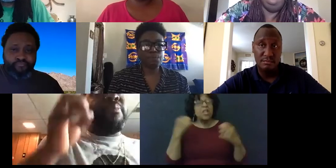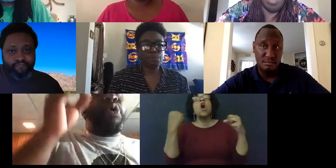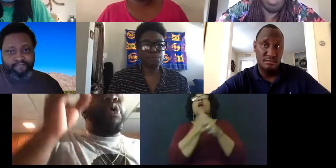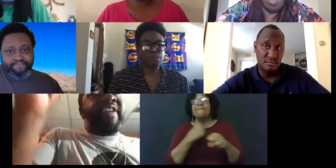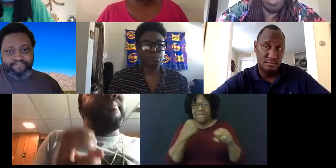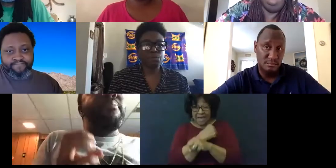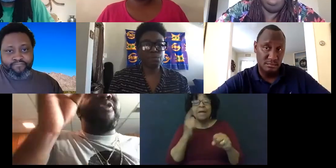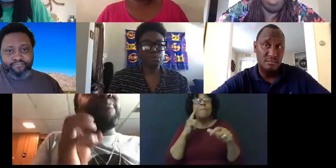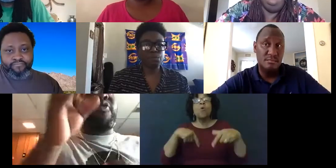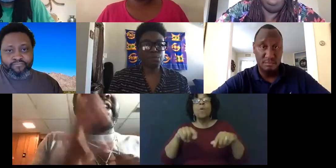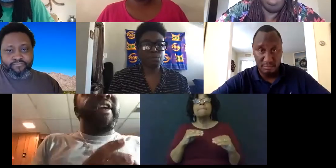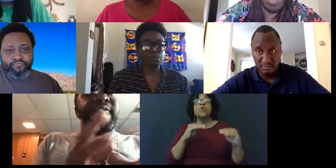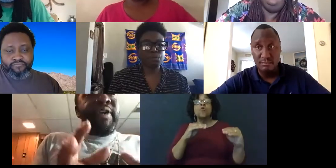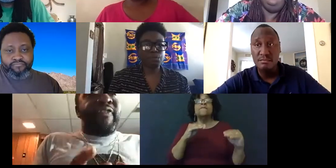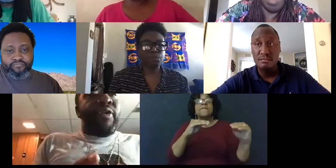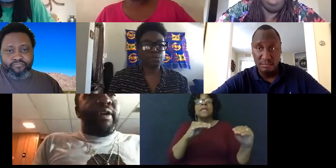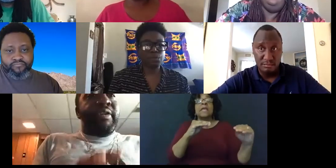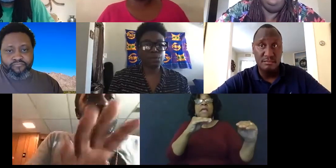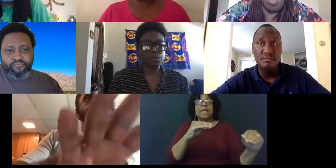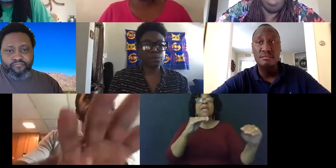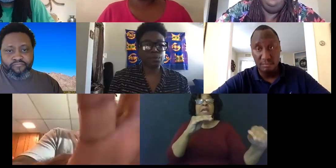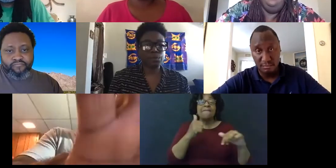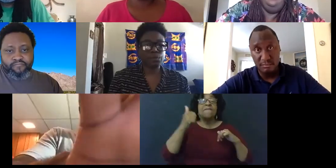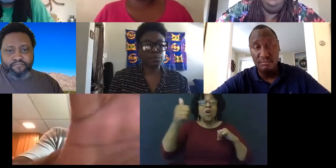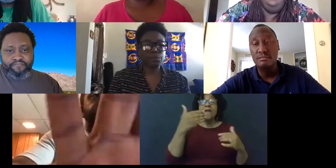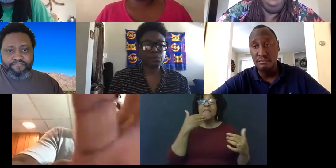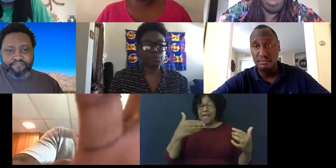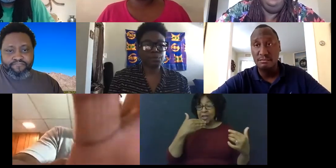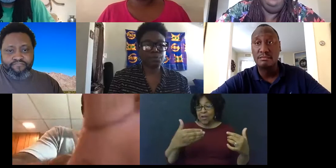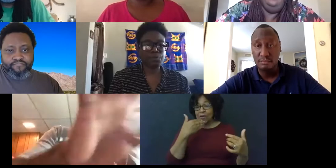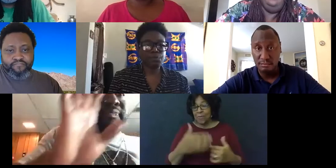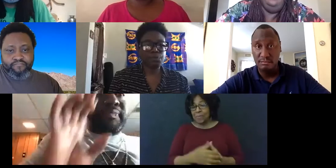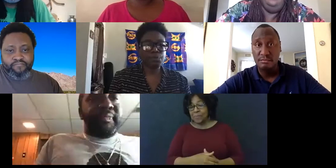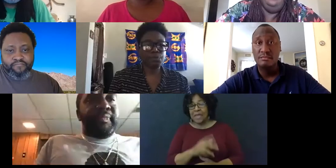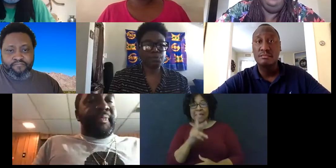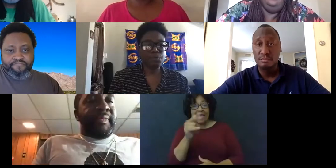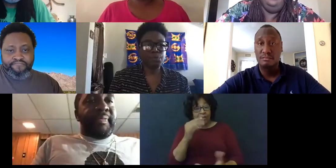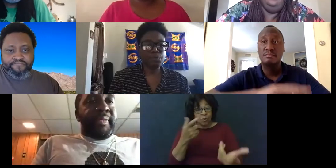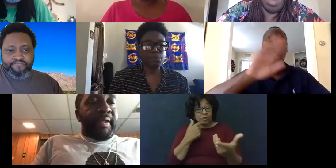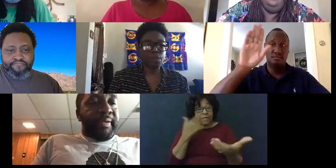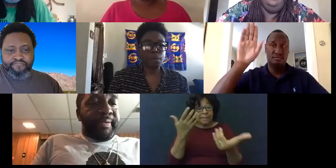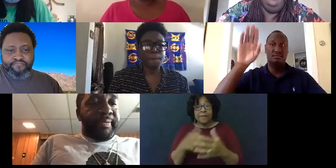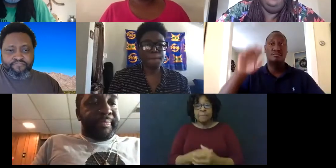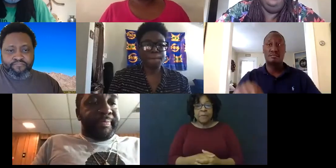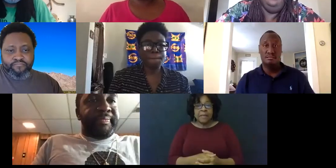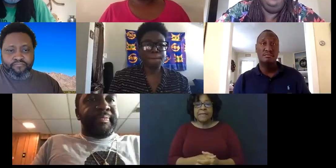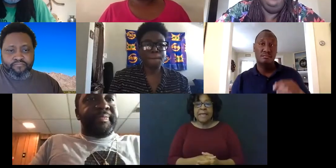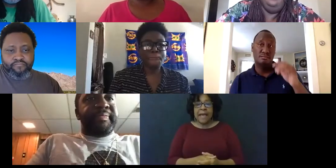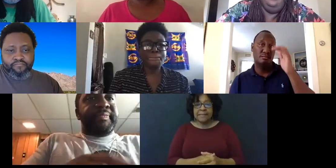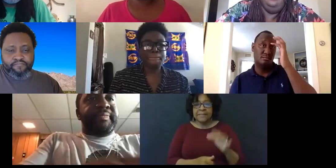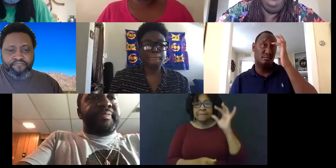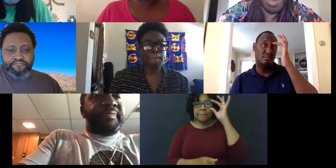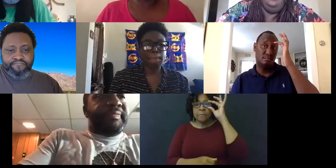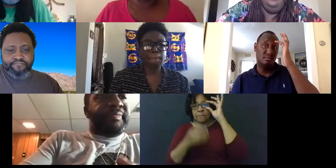we're moving very far. Thank you. Kevin, you wanted to say something?